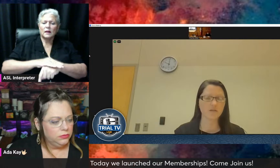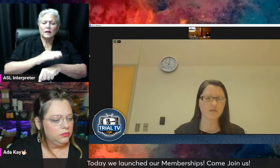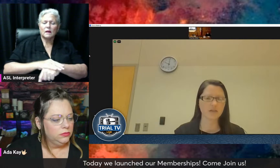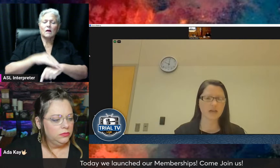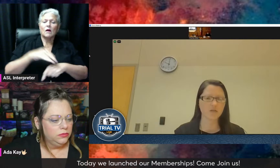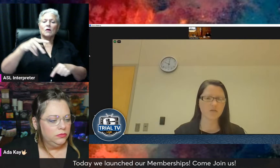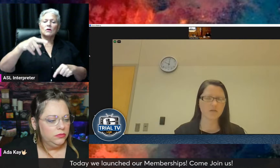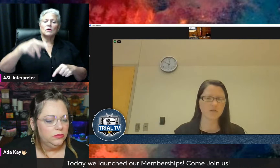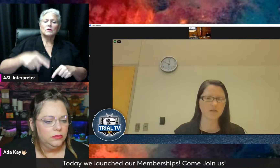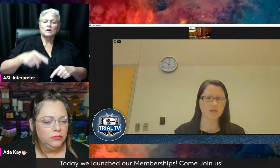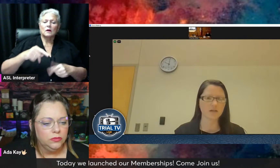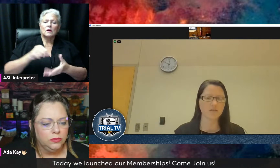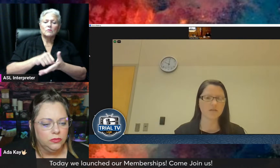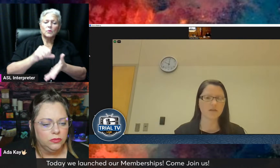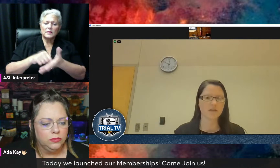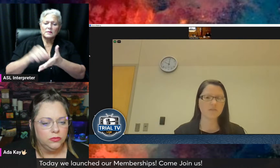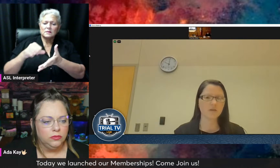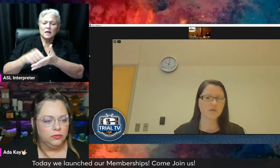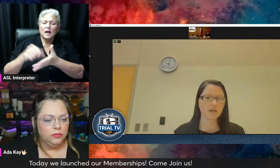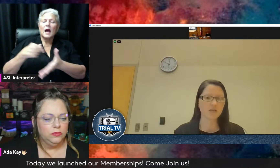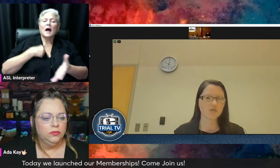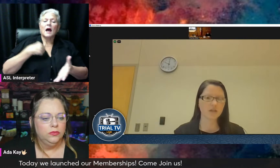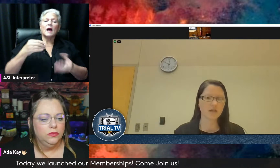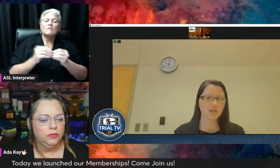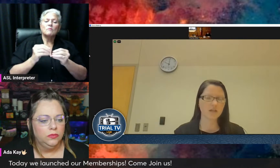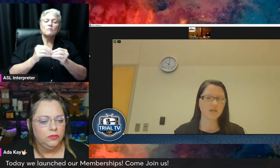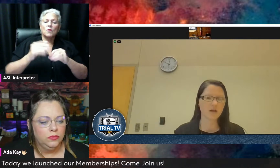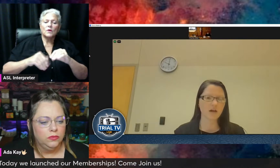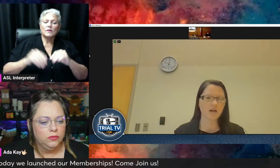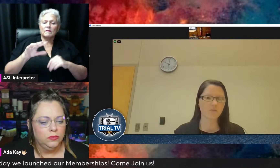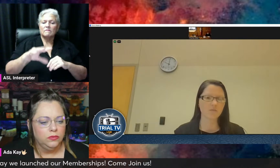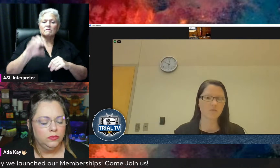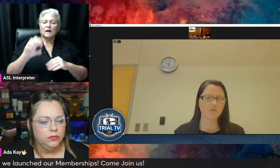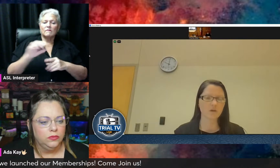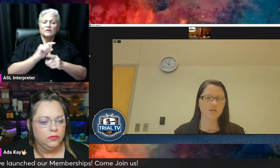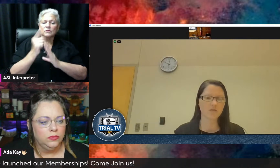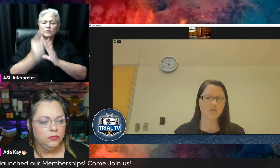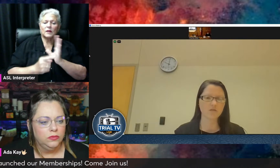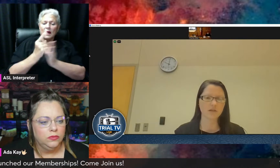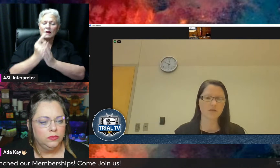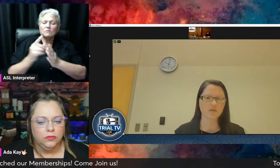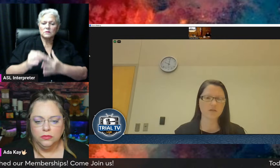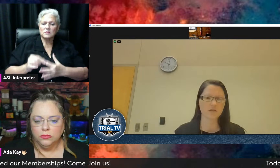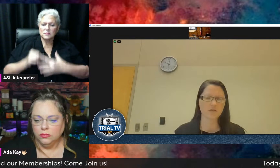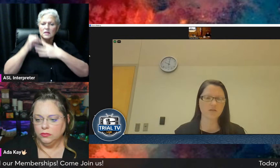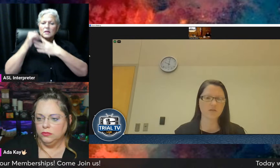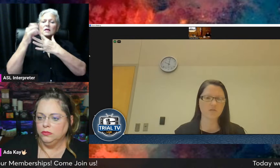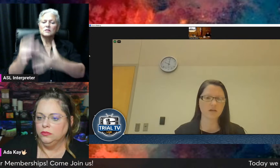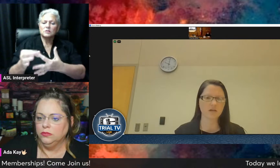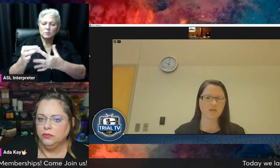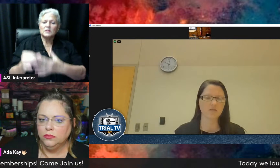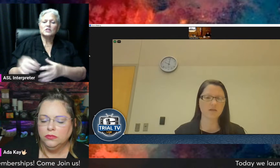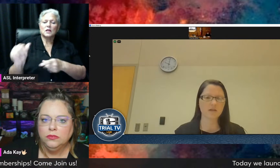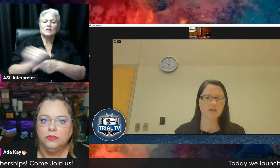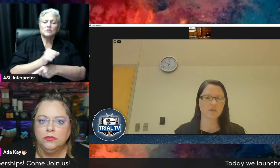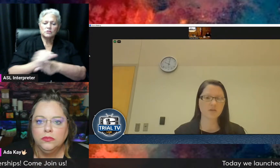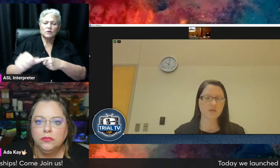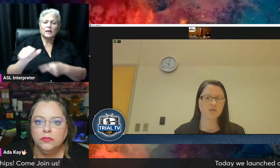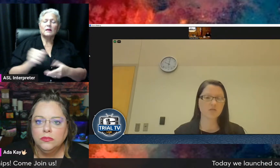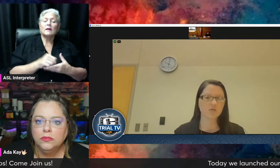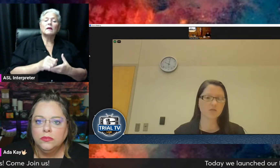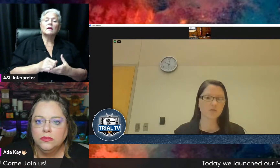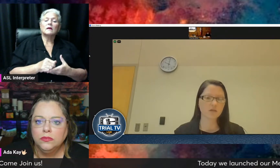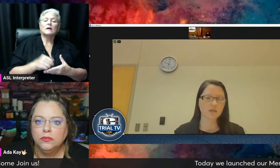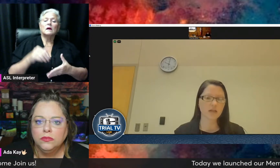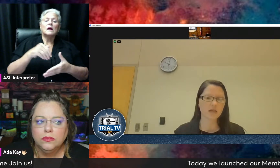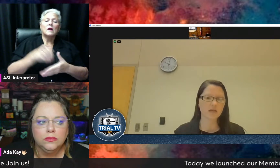over 500 hours of specialized training through external vendors in the form of